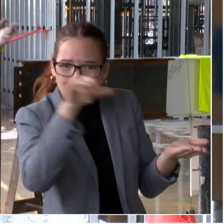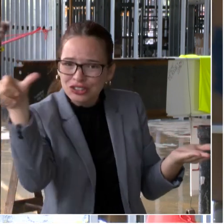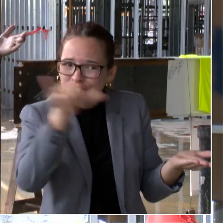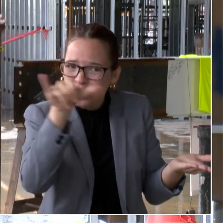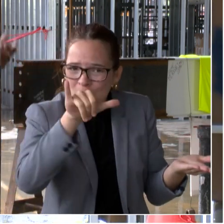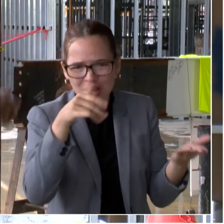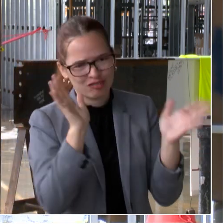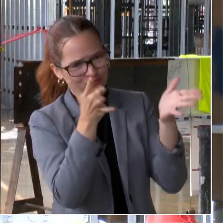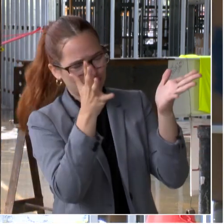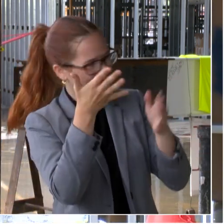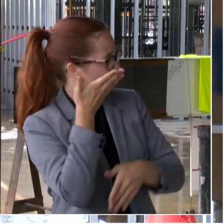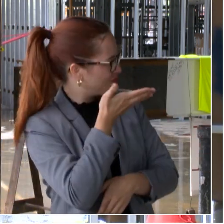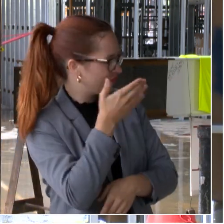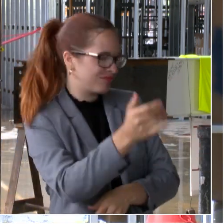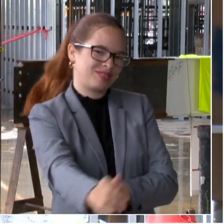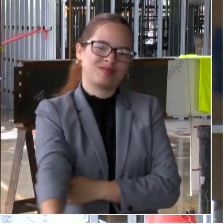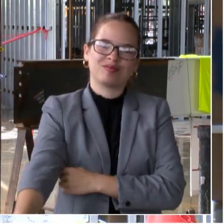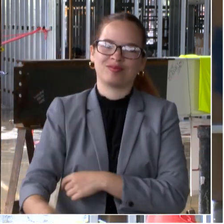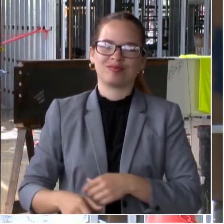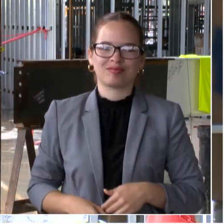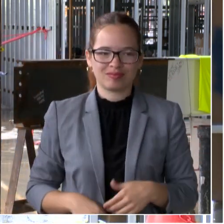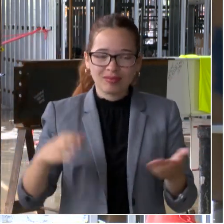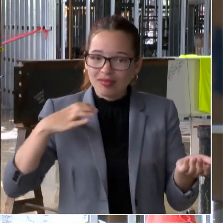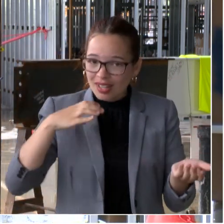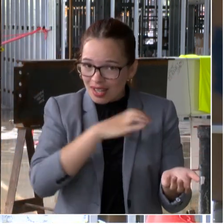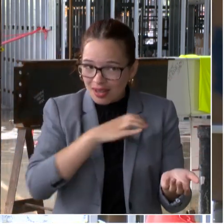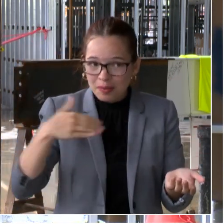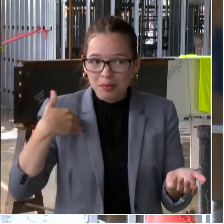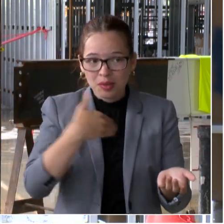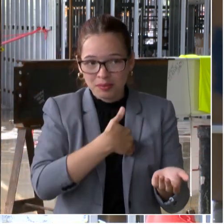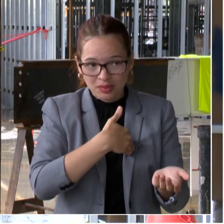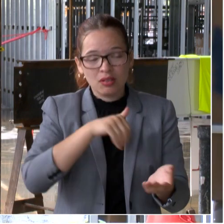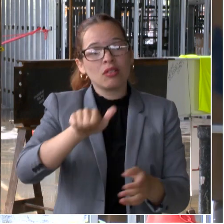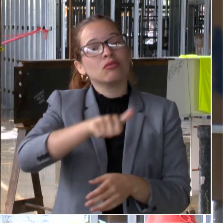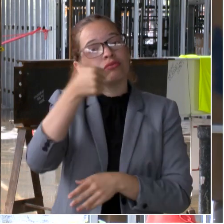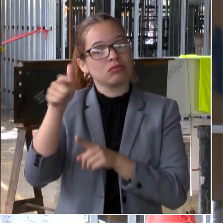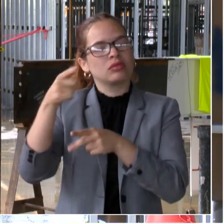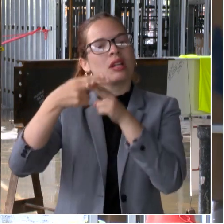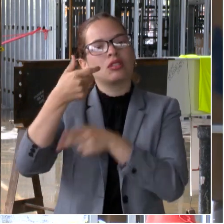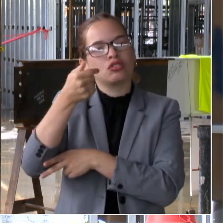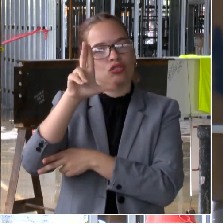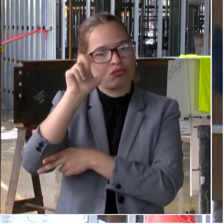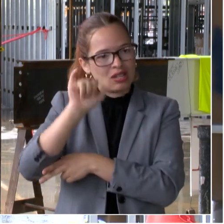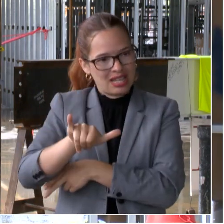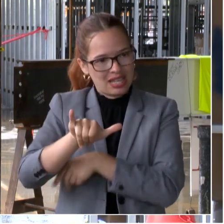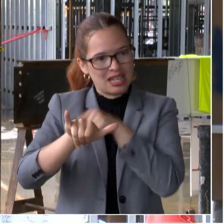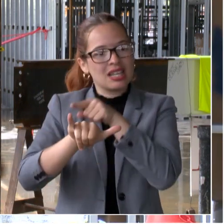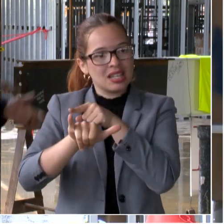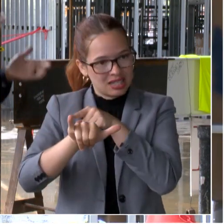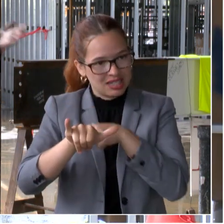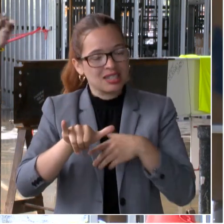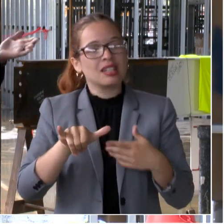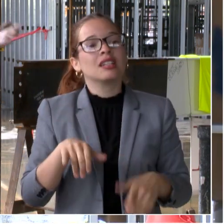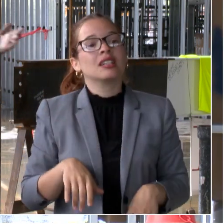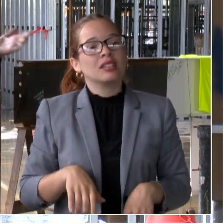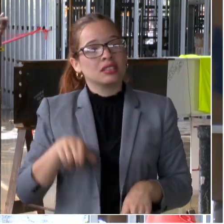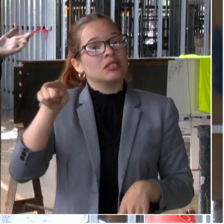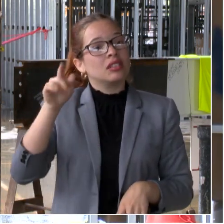And Councilmember Vince Gray, the Ward 7 council member and former mayor of the District of Columbia. Please give him a round of